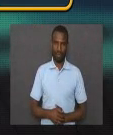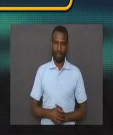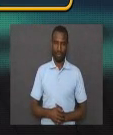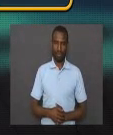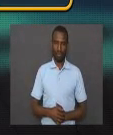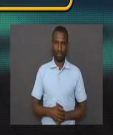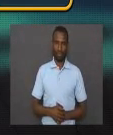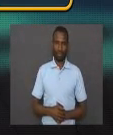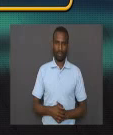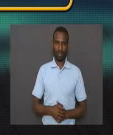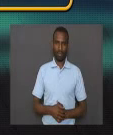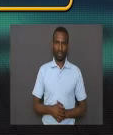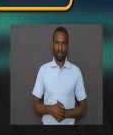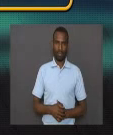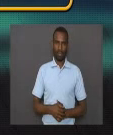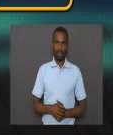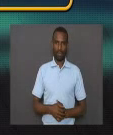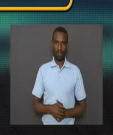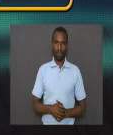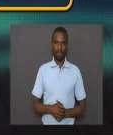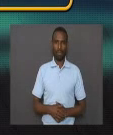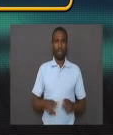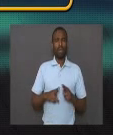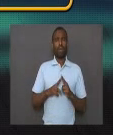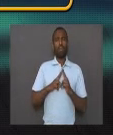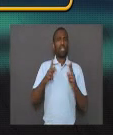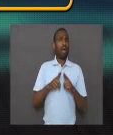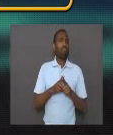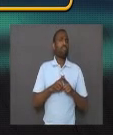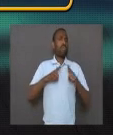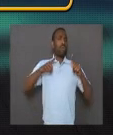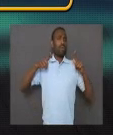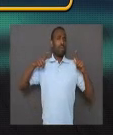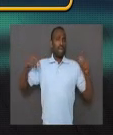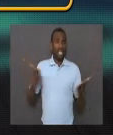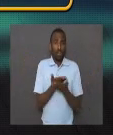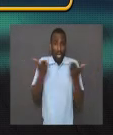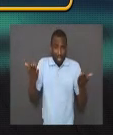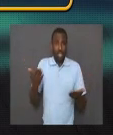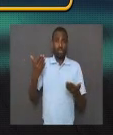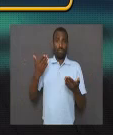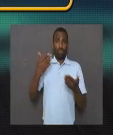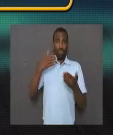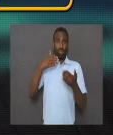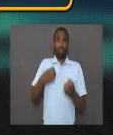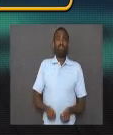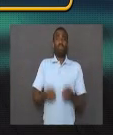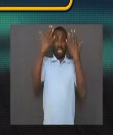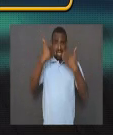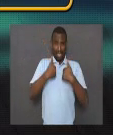Since there will be a very large number of particles in almost any